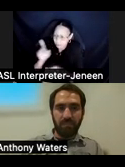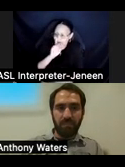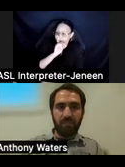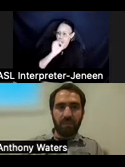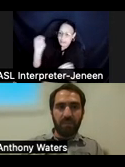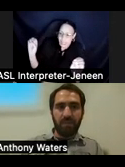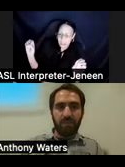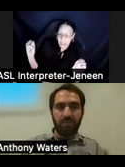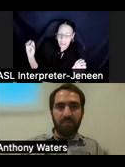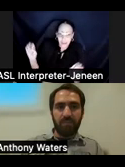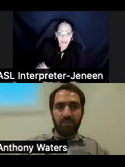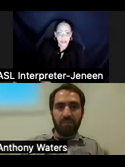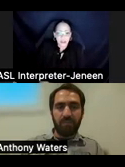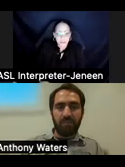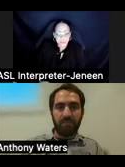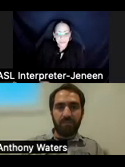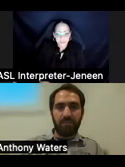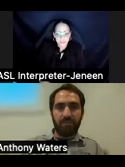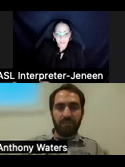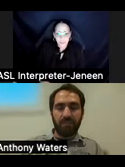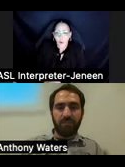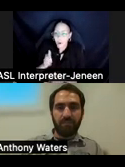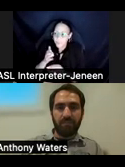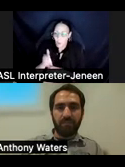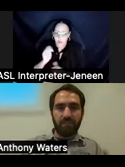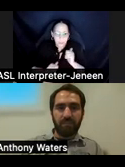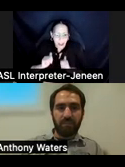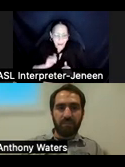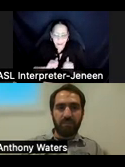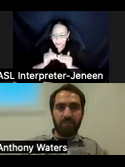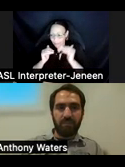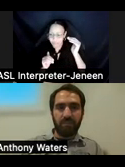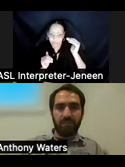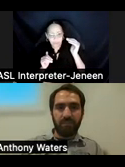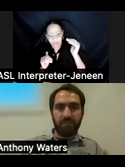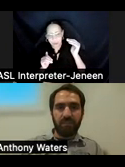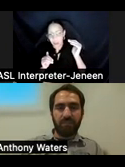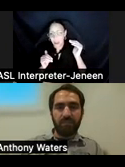Yeah, or sort of over dramatic or unstable, that it's only talk.